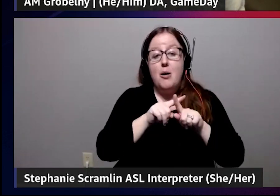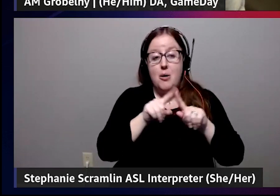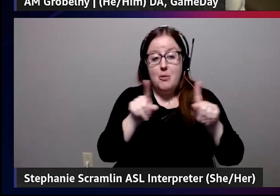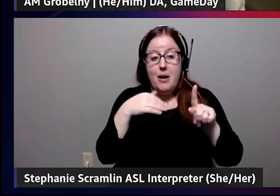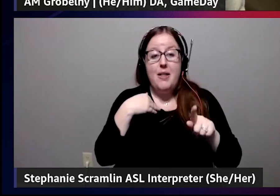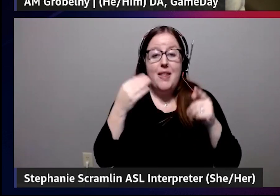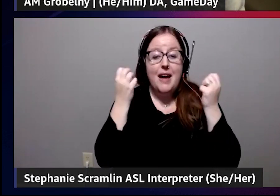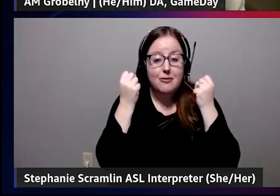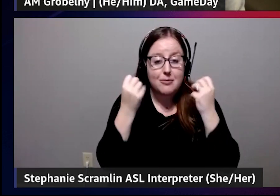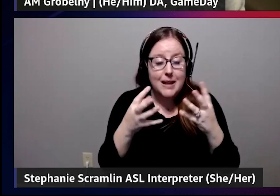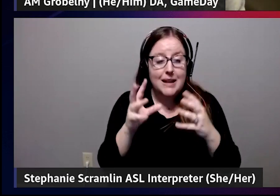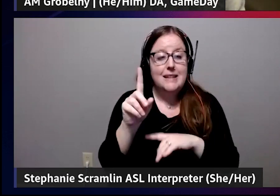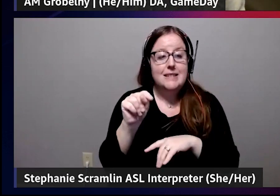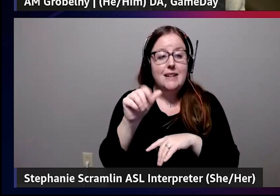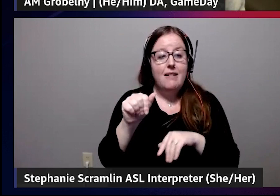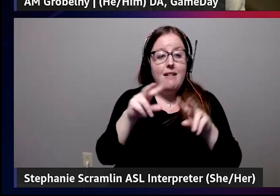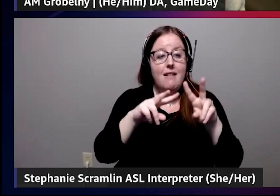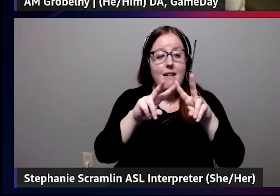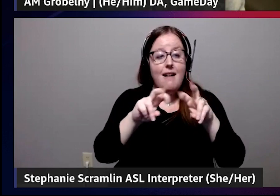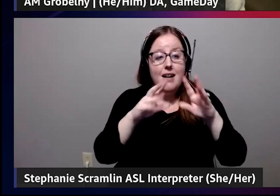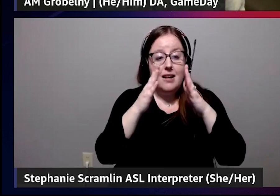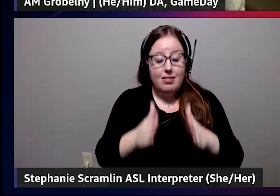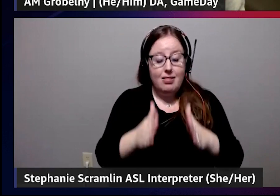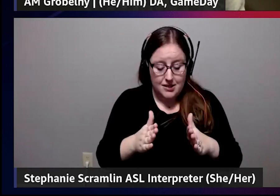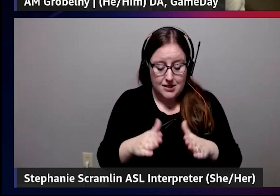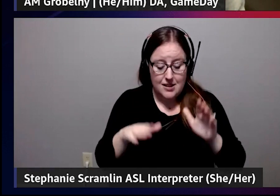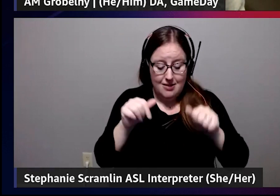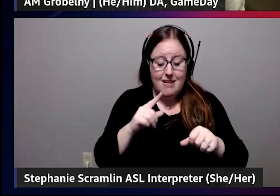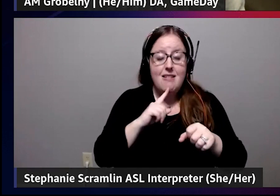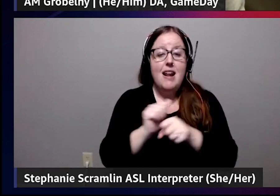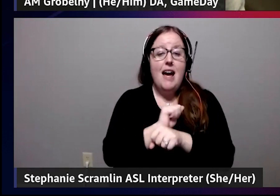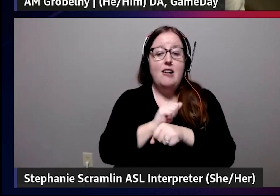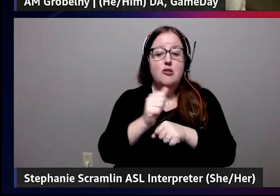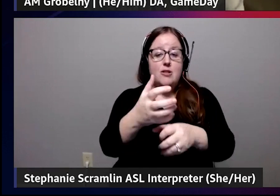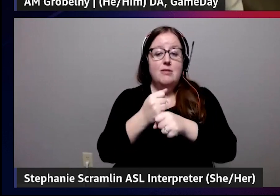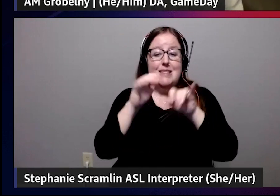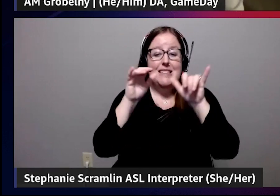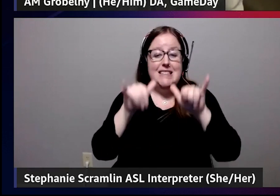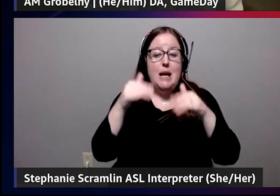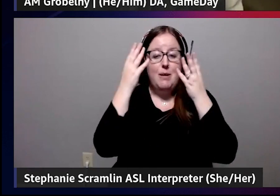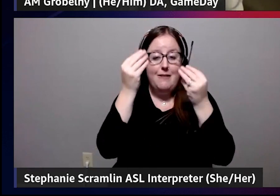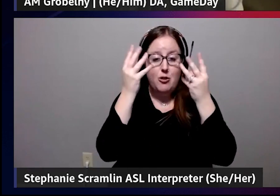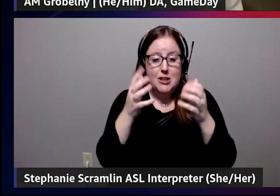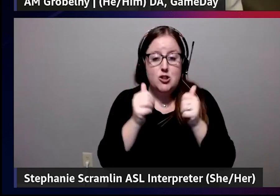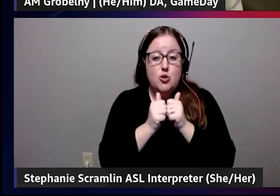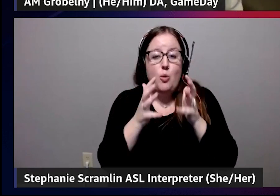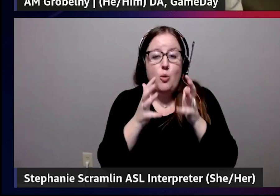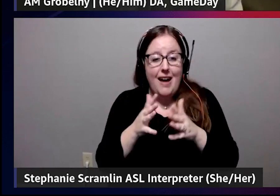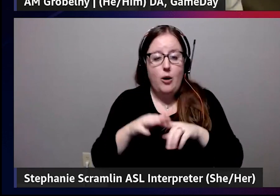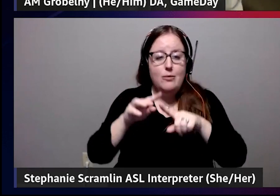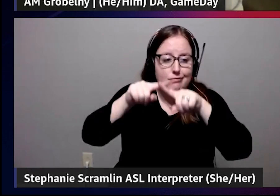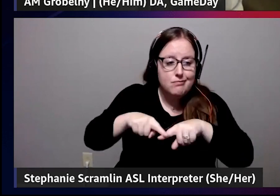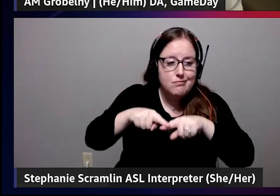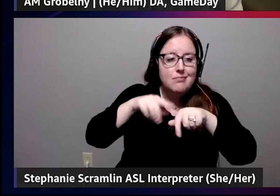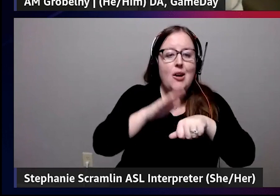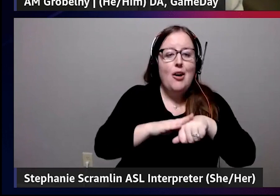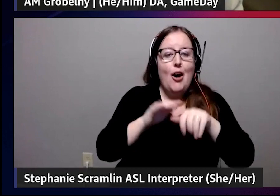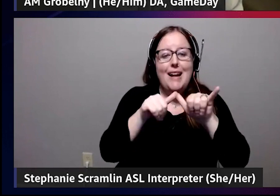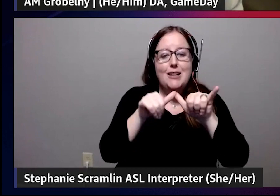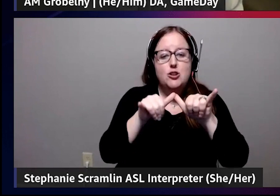data analysts so that the analysts can actually get the same information without having to rely on the engineering